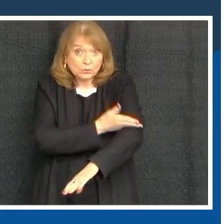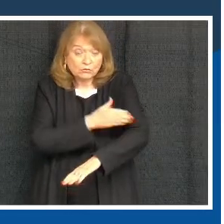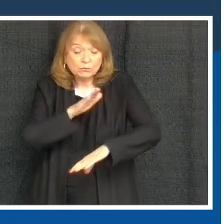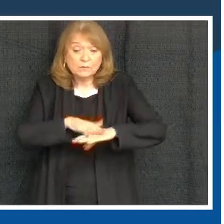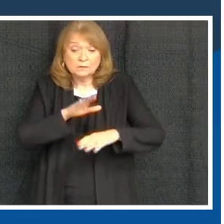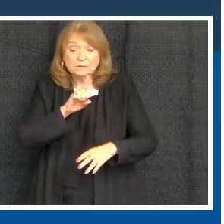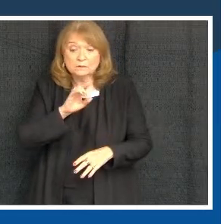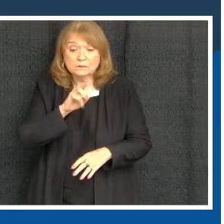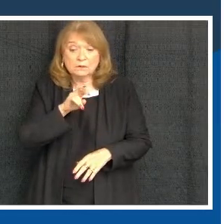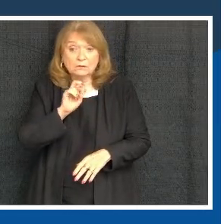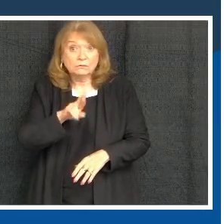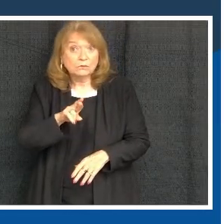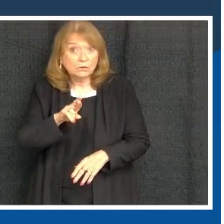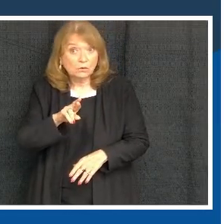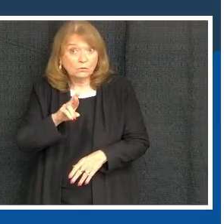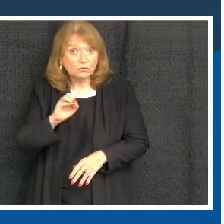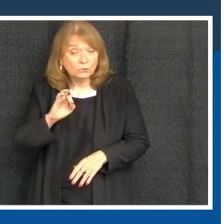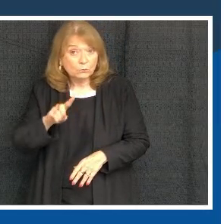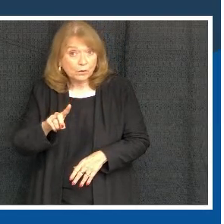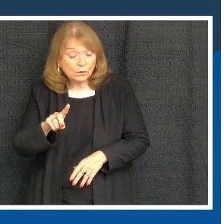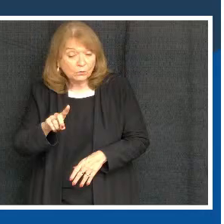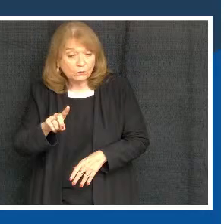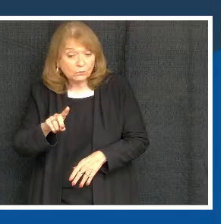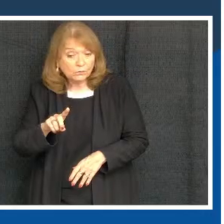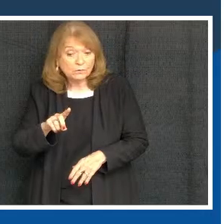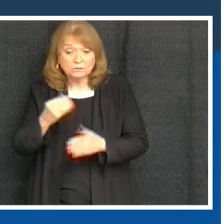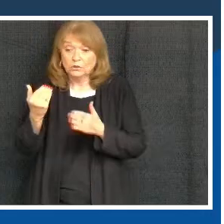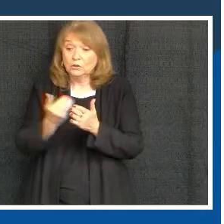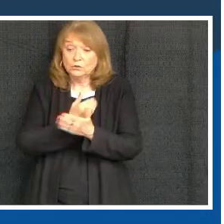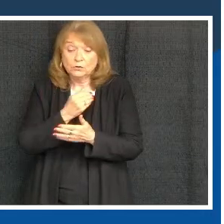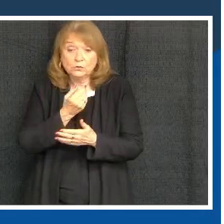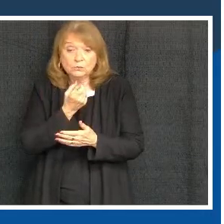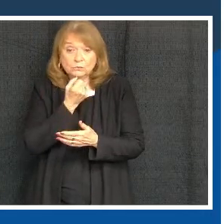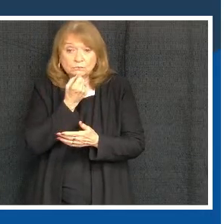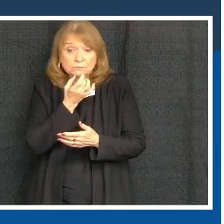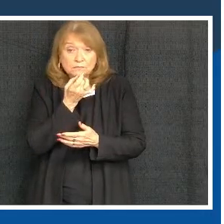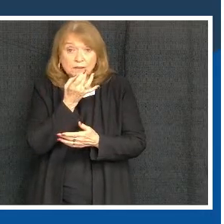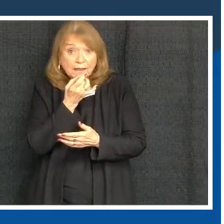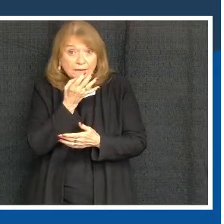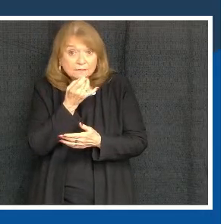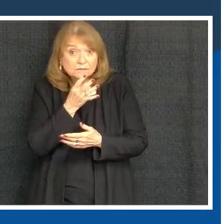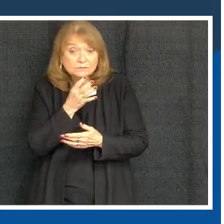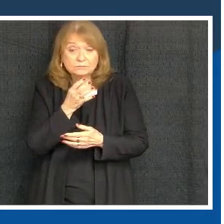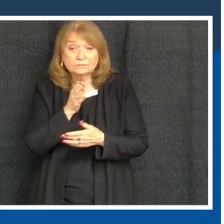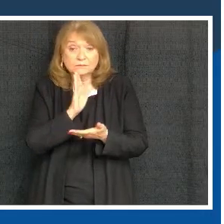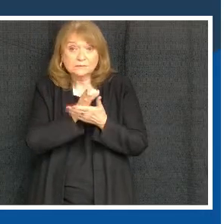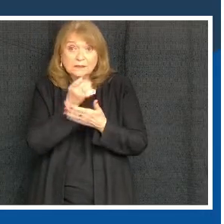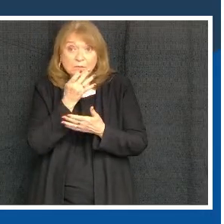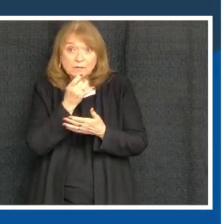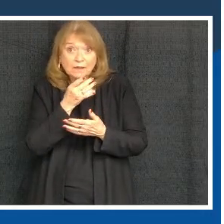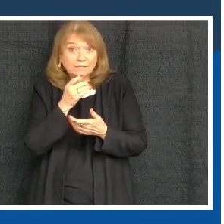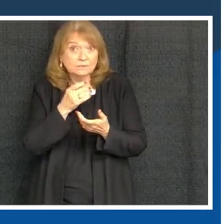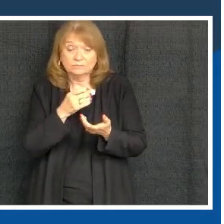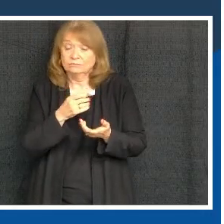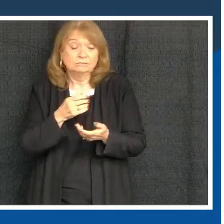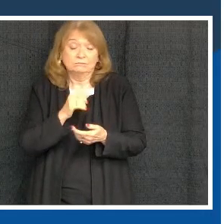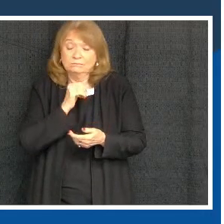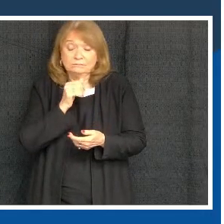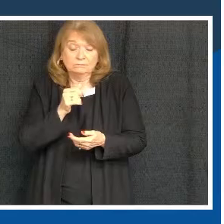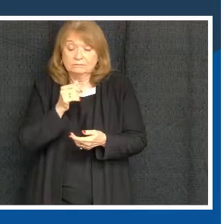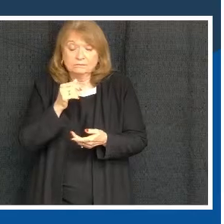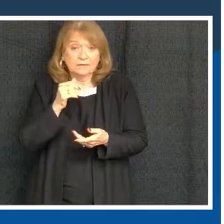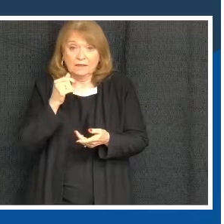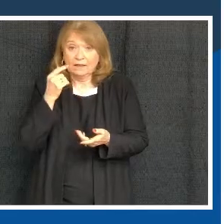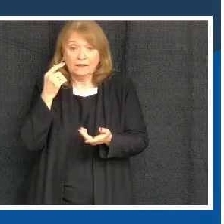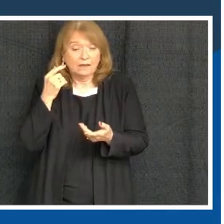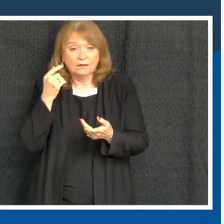Road, and as the traffic signal that I'm referring to, then I just don't see, you're talking